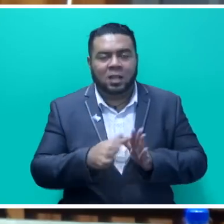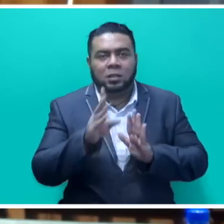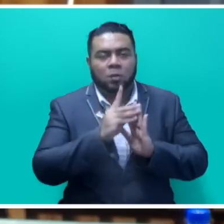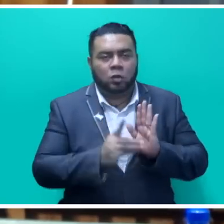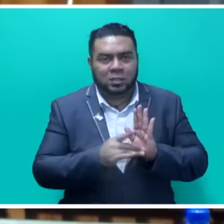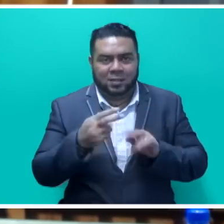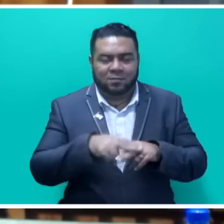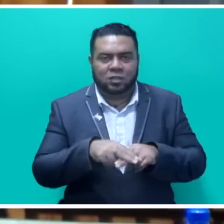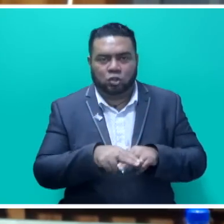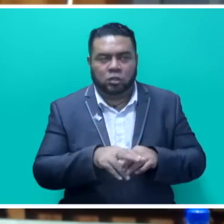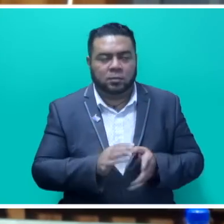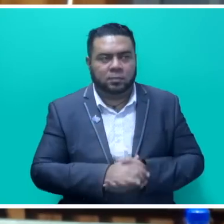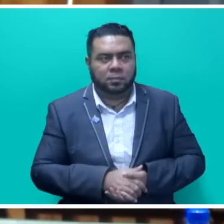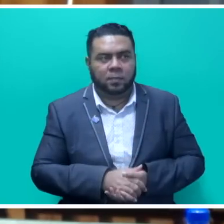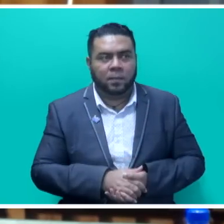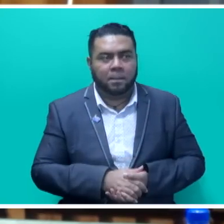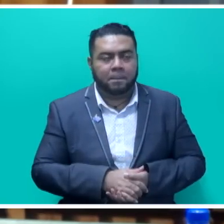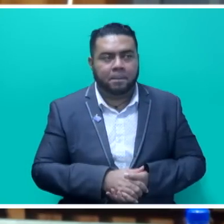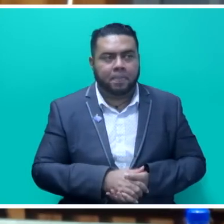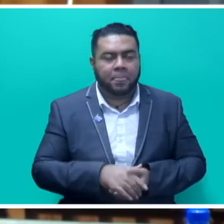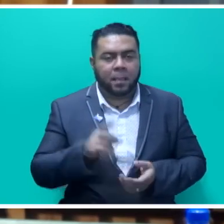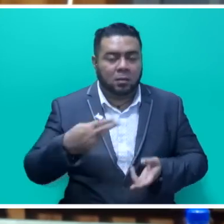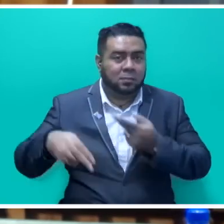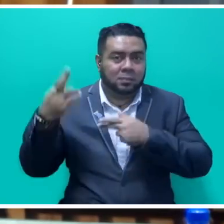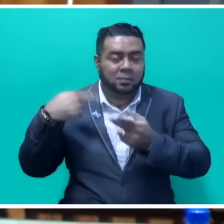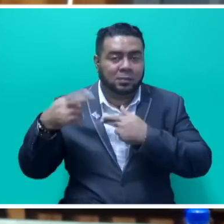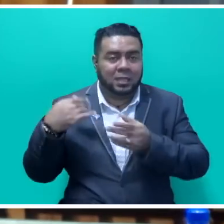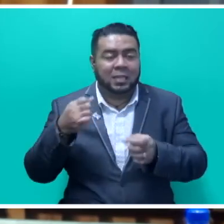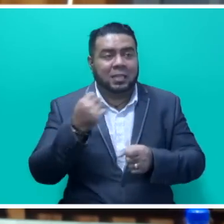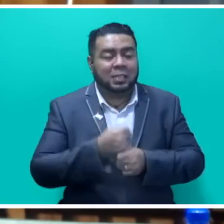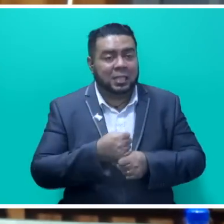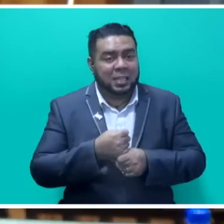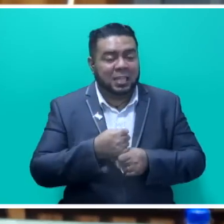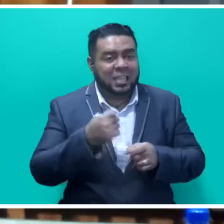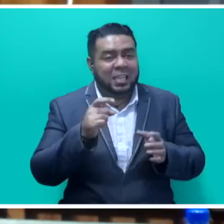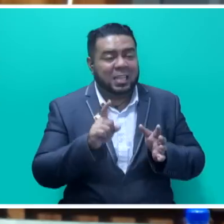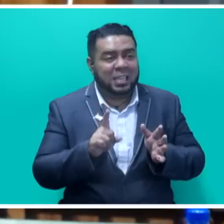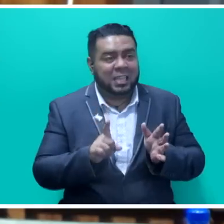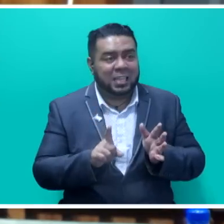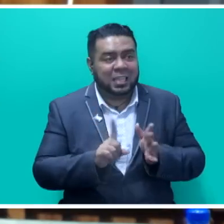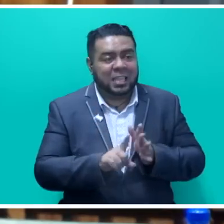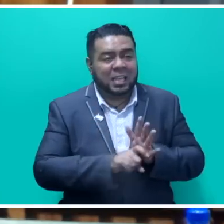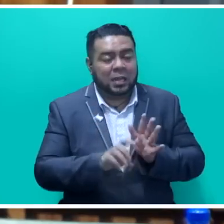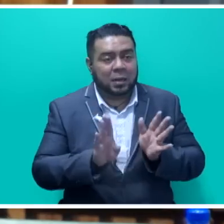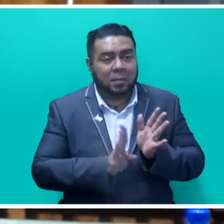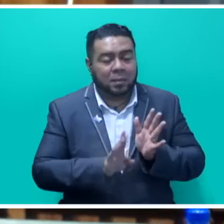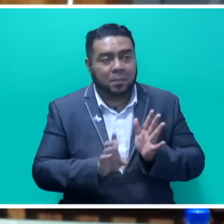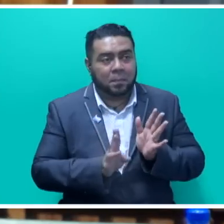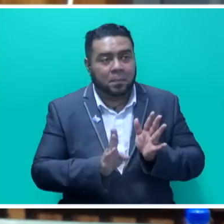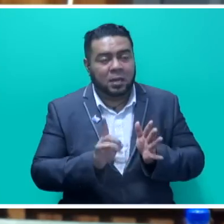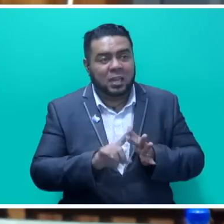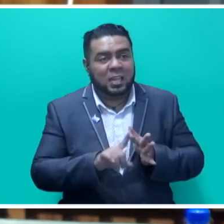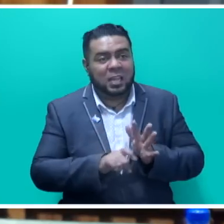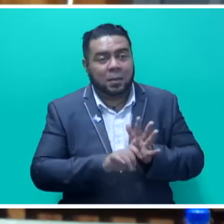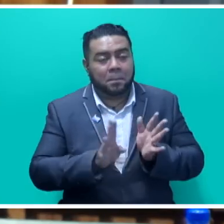Fiji. The preeminent historian on Girmit in Fiji and elsewhere recognized and respected for his